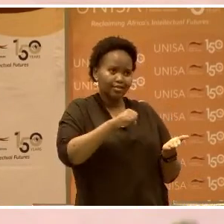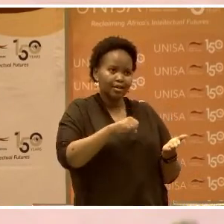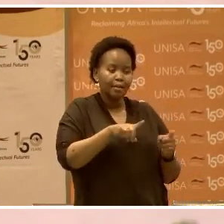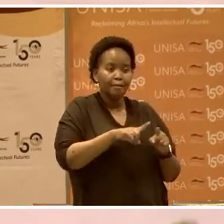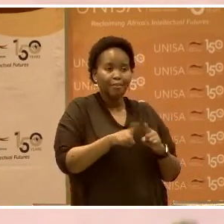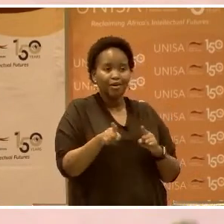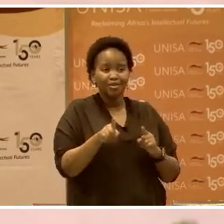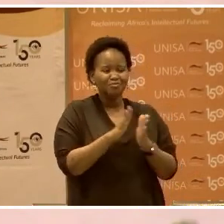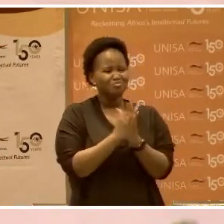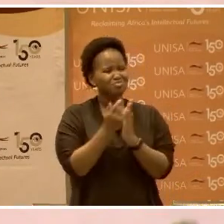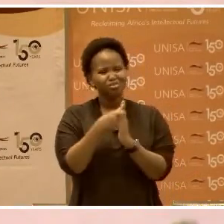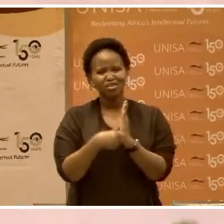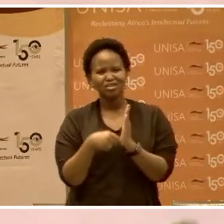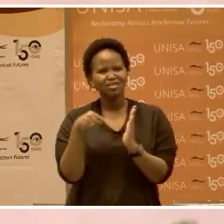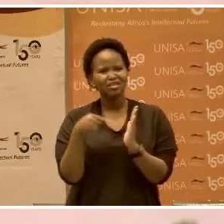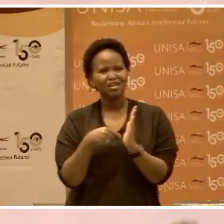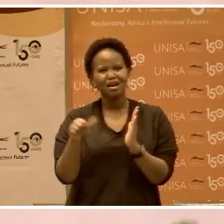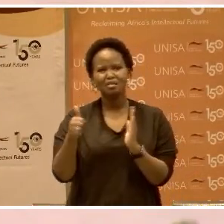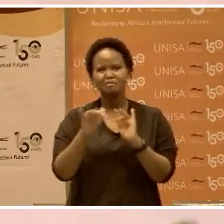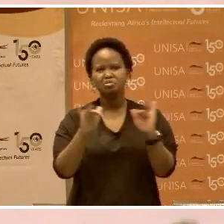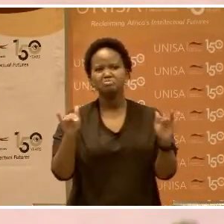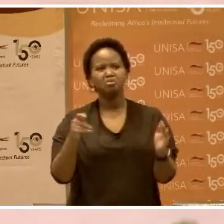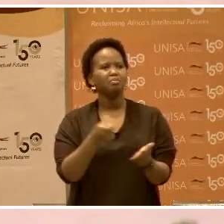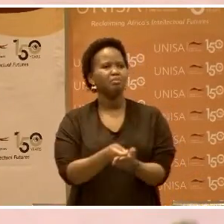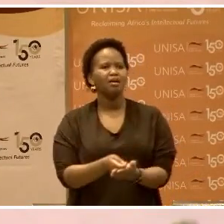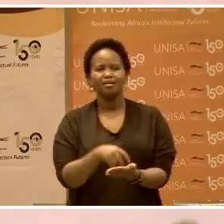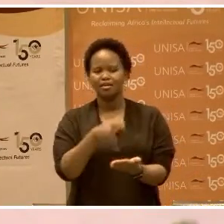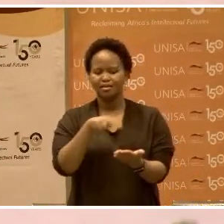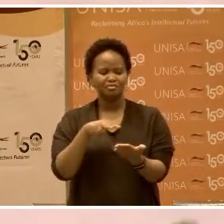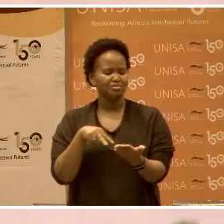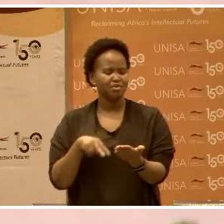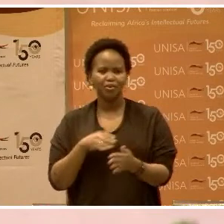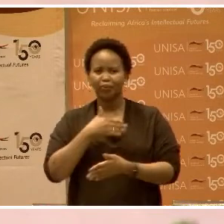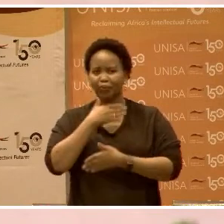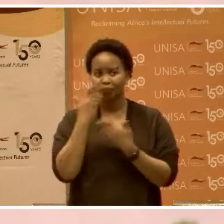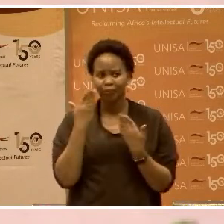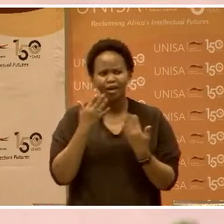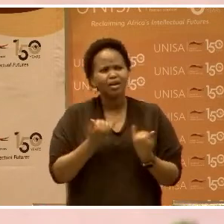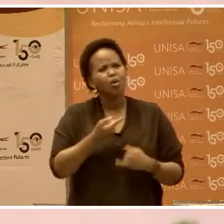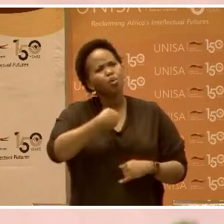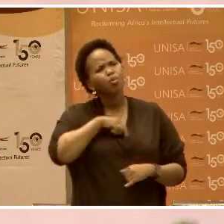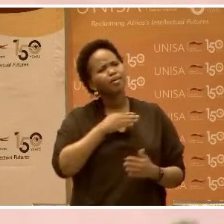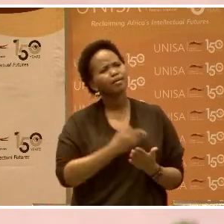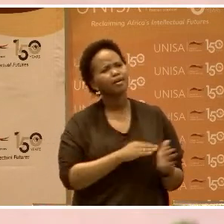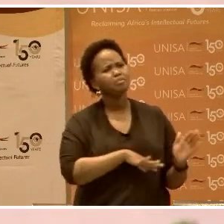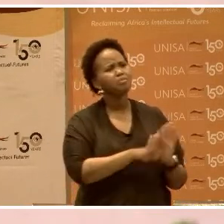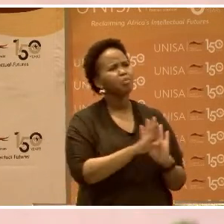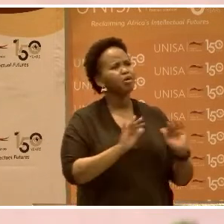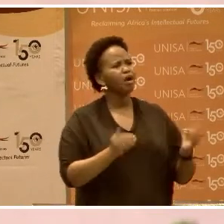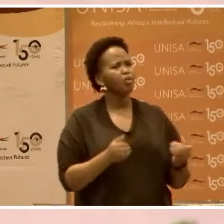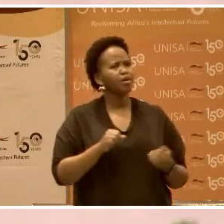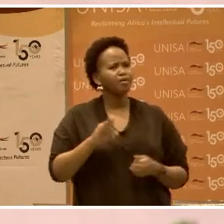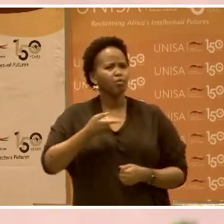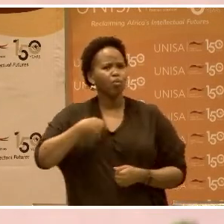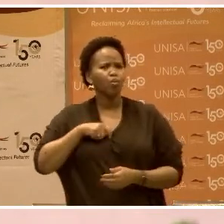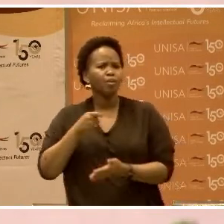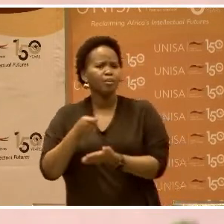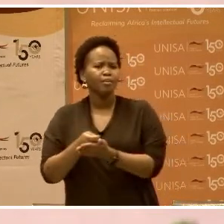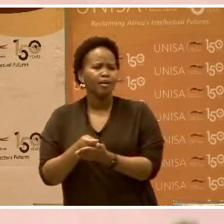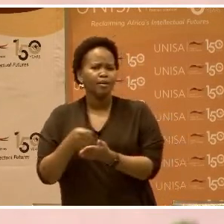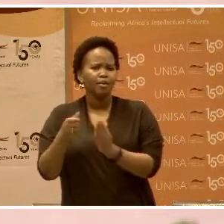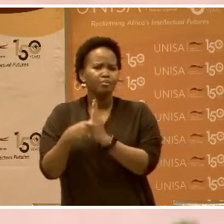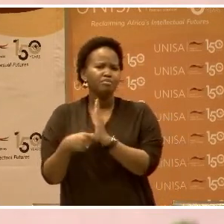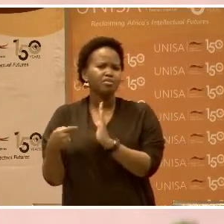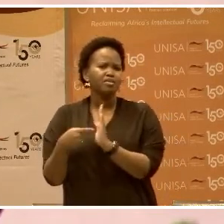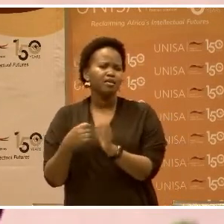to create that reading nation, particularly in our indigenous languages, if we are not buying the materials that are written